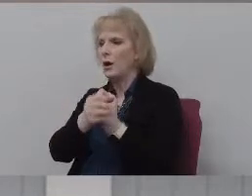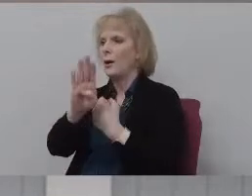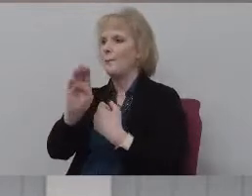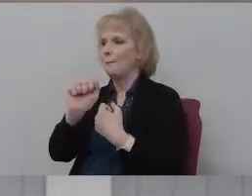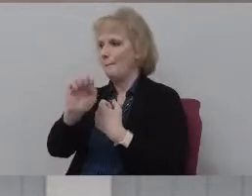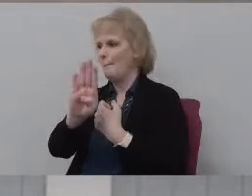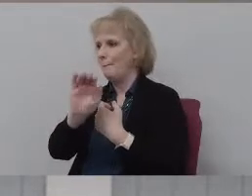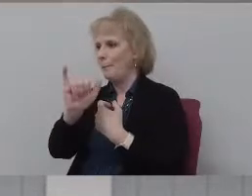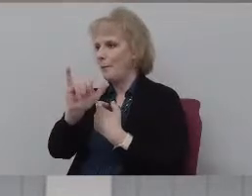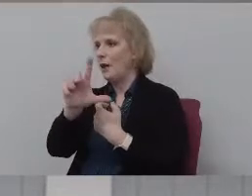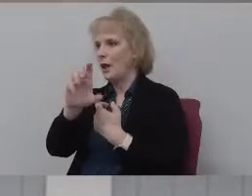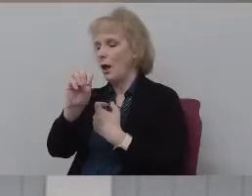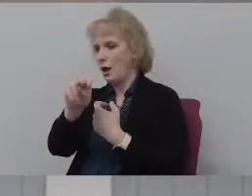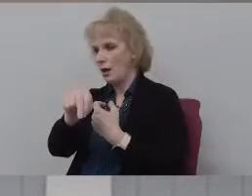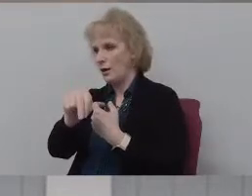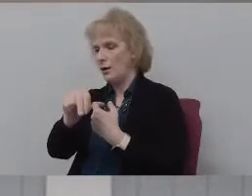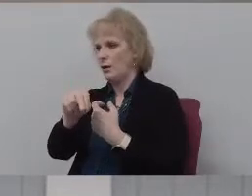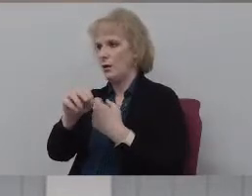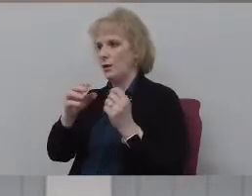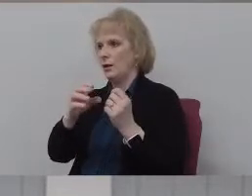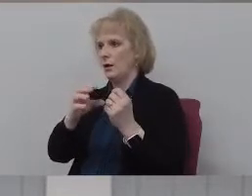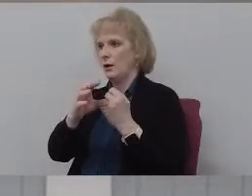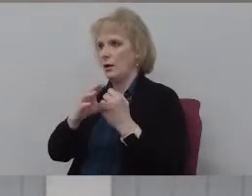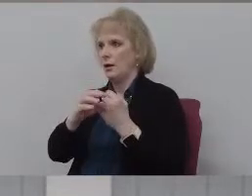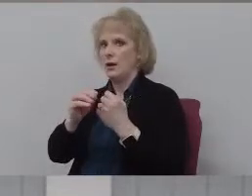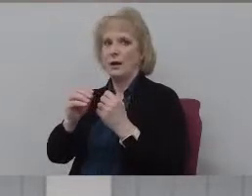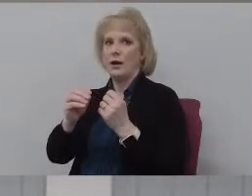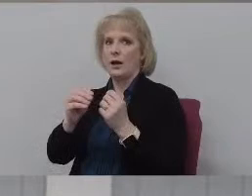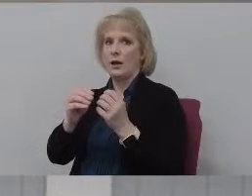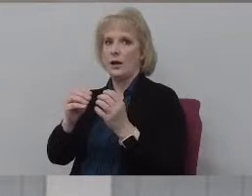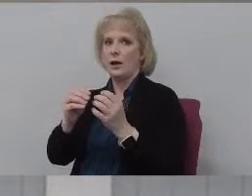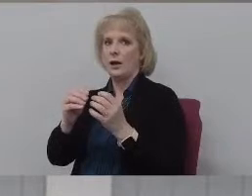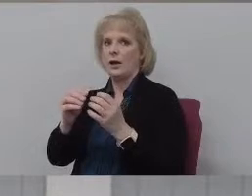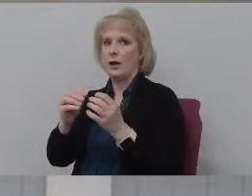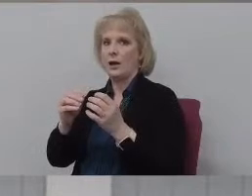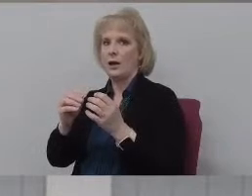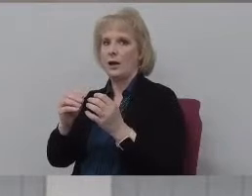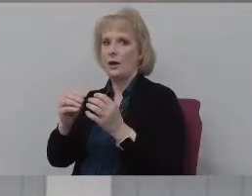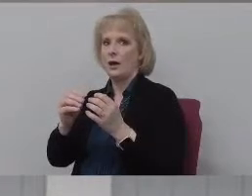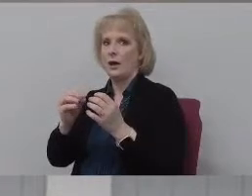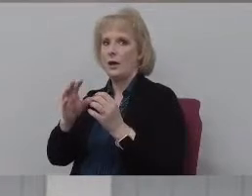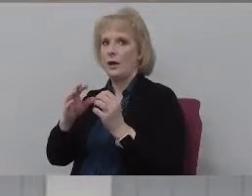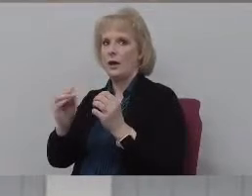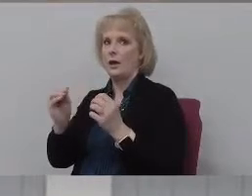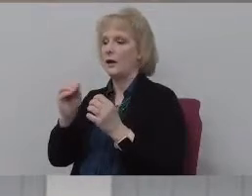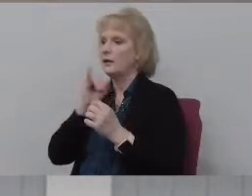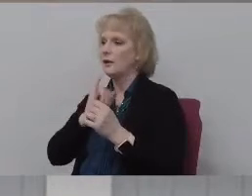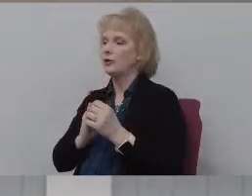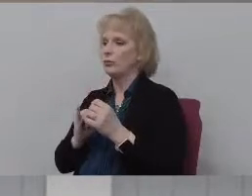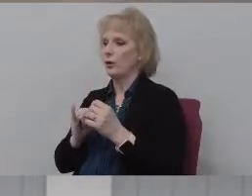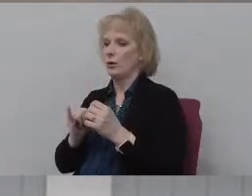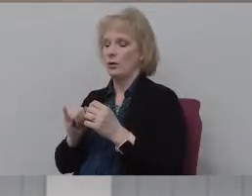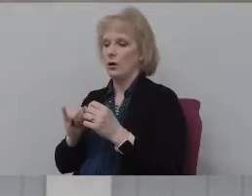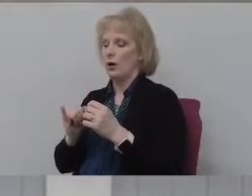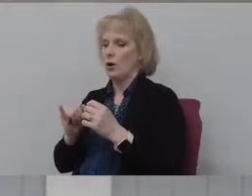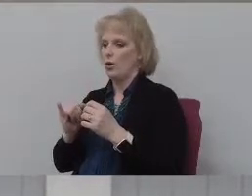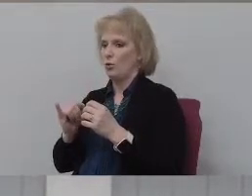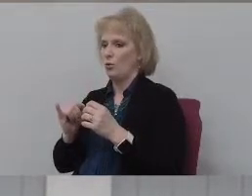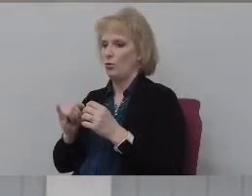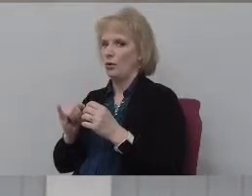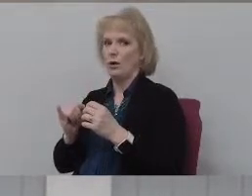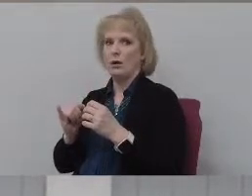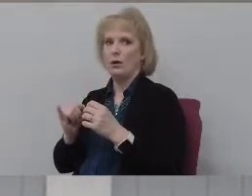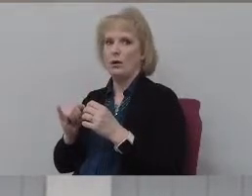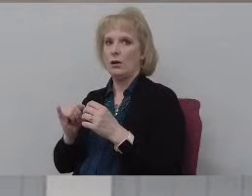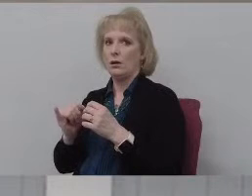the Israelite, they went off into Assyrian captivity, and they went into what is called a diaspora. They're dispersed around the world in those days. There's no